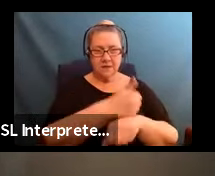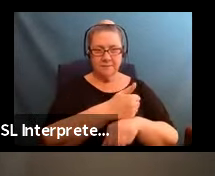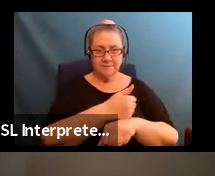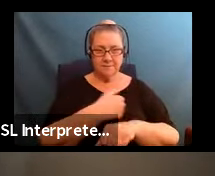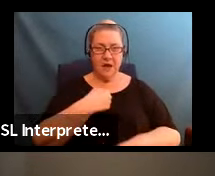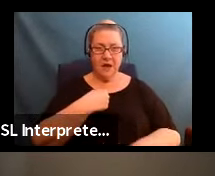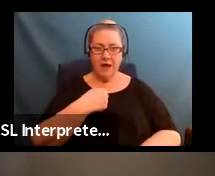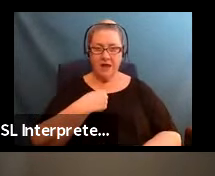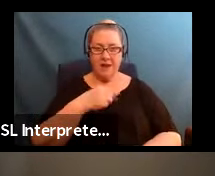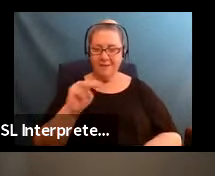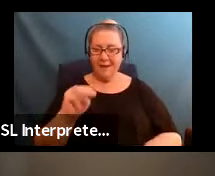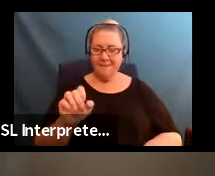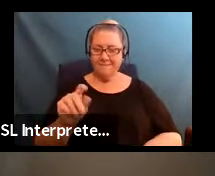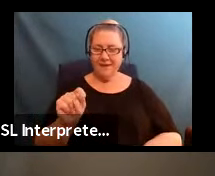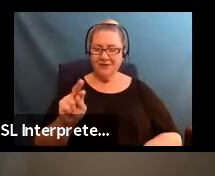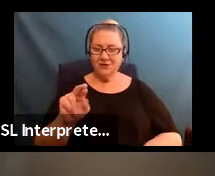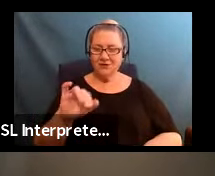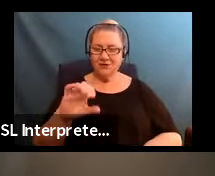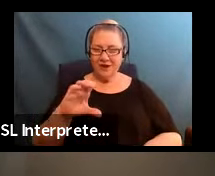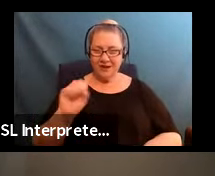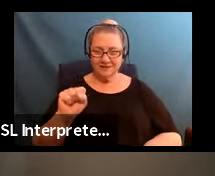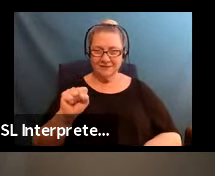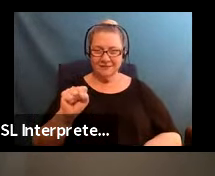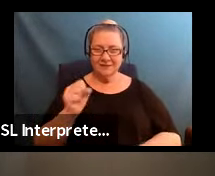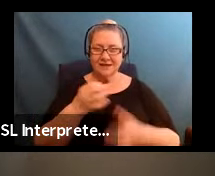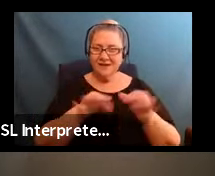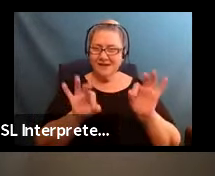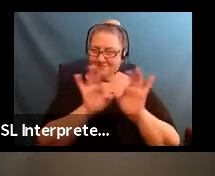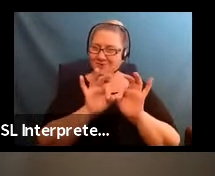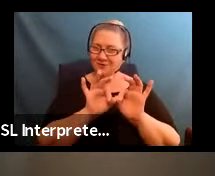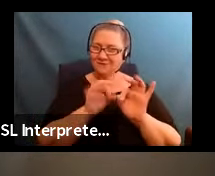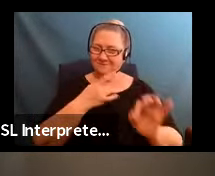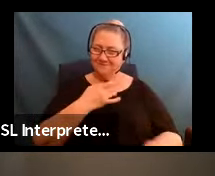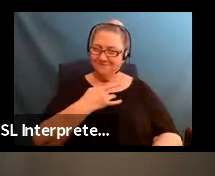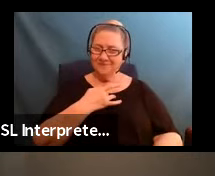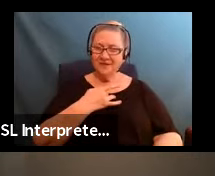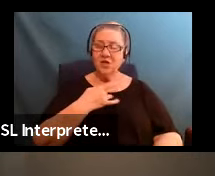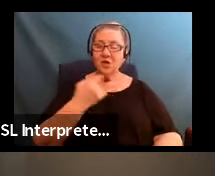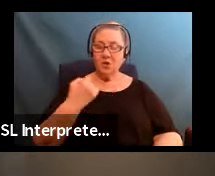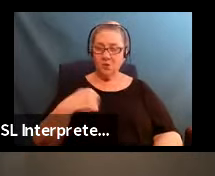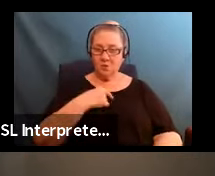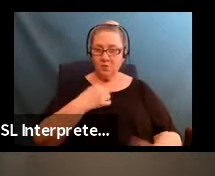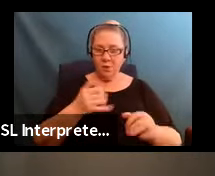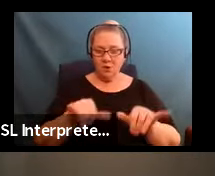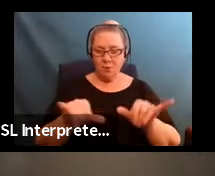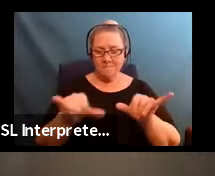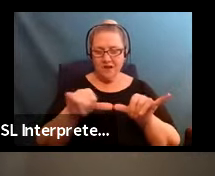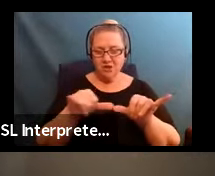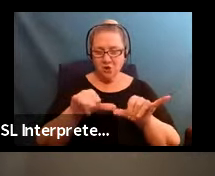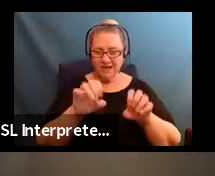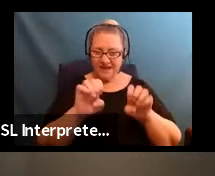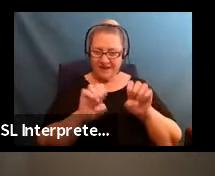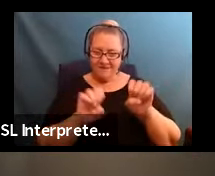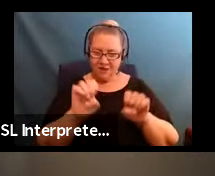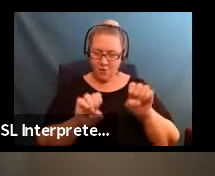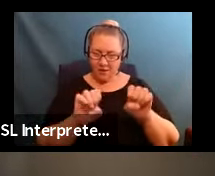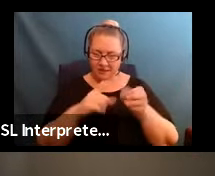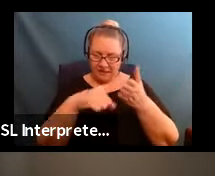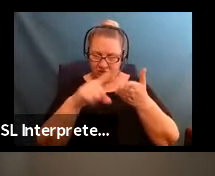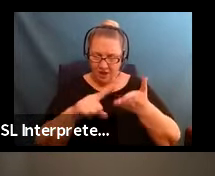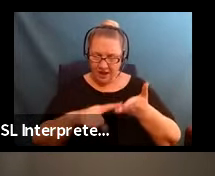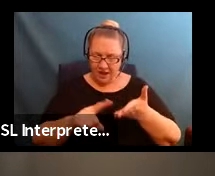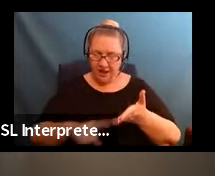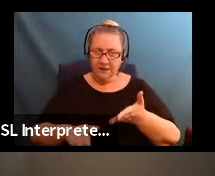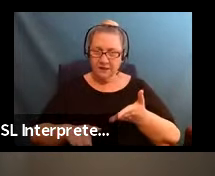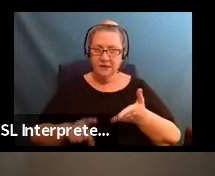metrics-driven woman. And so definitely putting metrics into place so that we can measure and evaluate our success against those metrics.